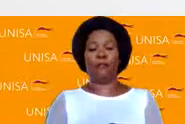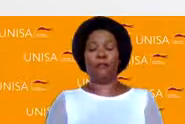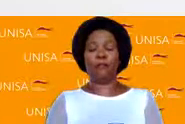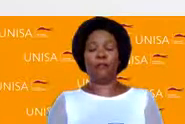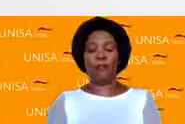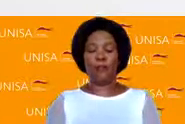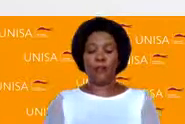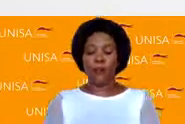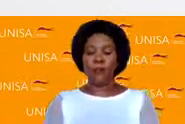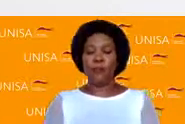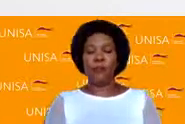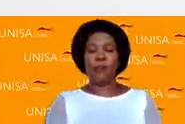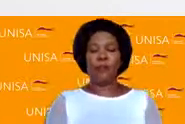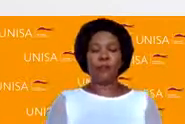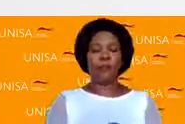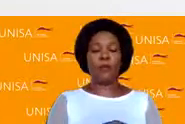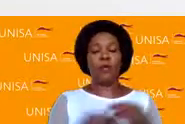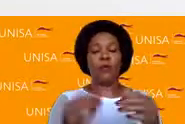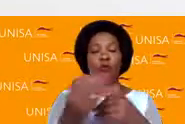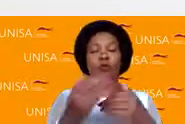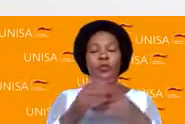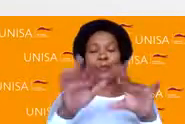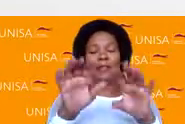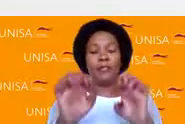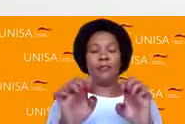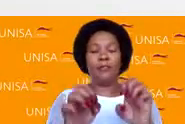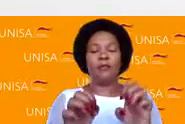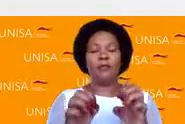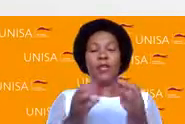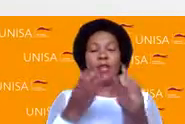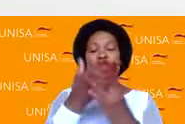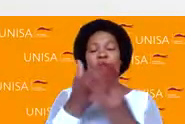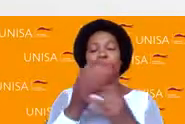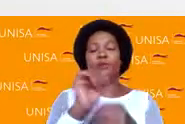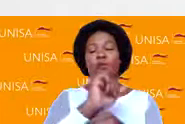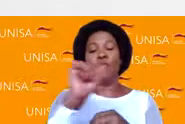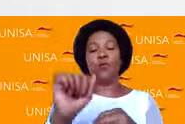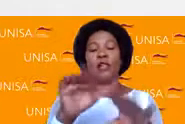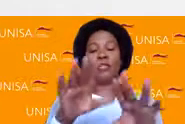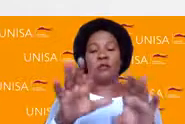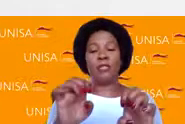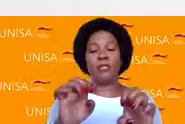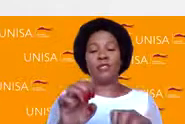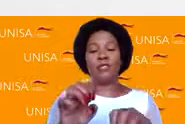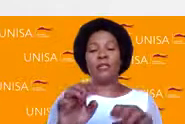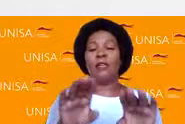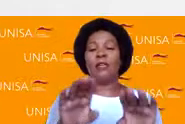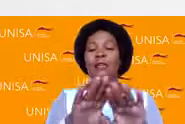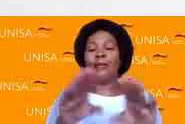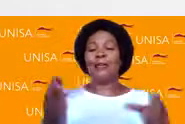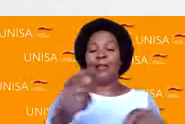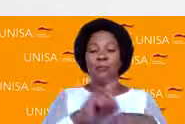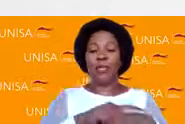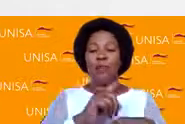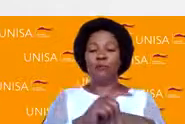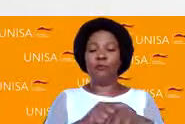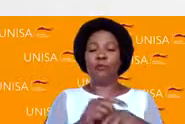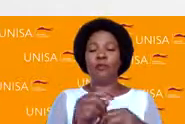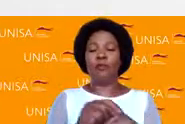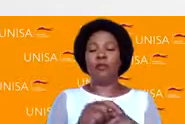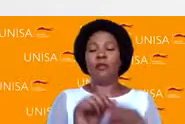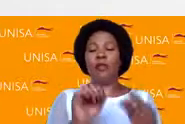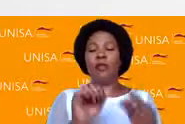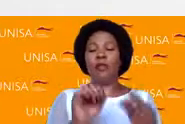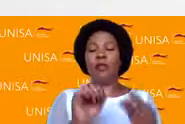So closer to the exams, you can also go and access your examination timetable. Usually they do, publish